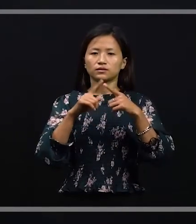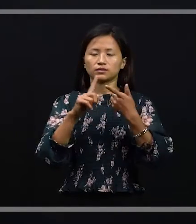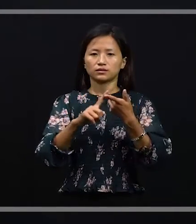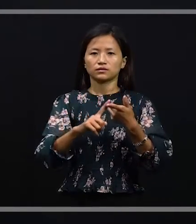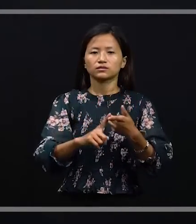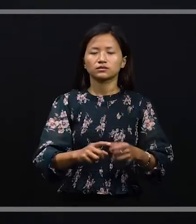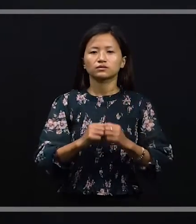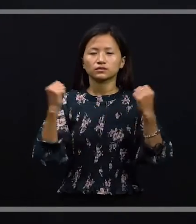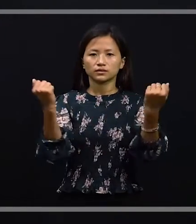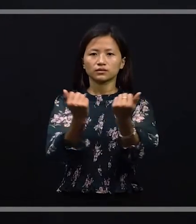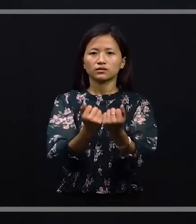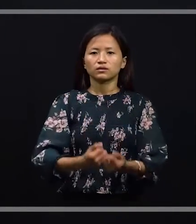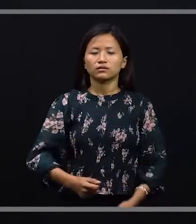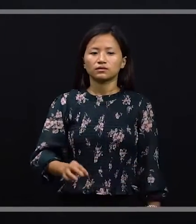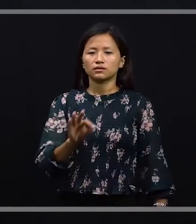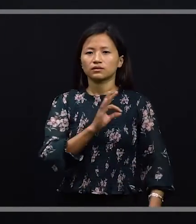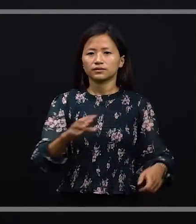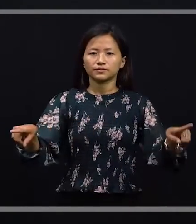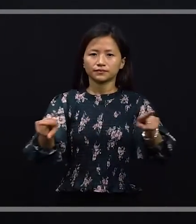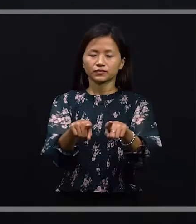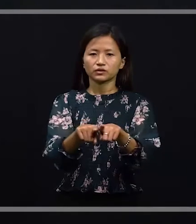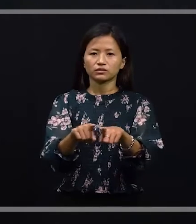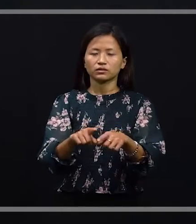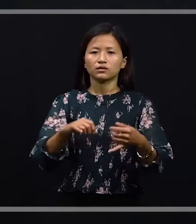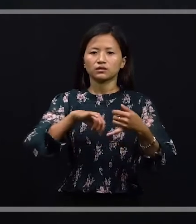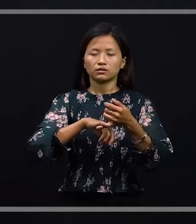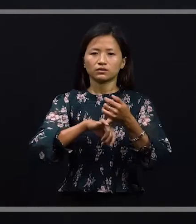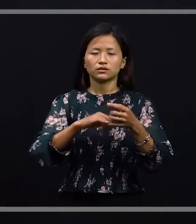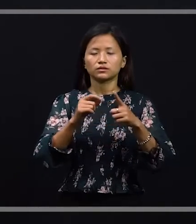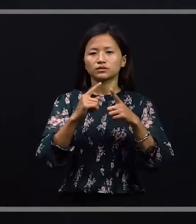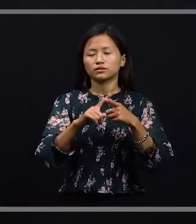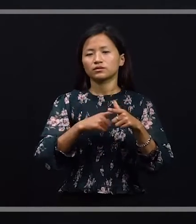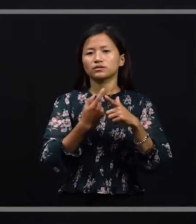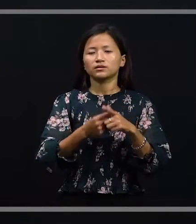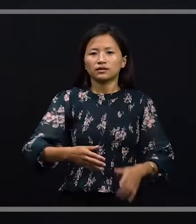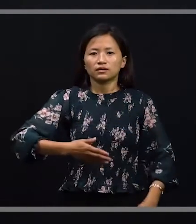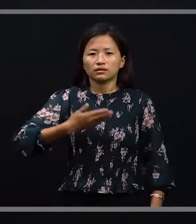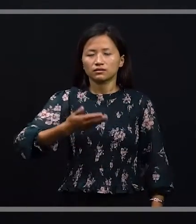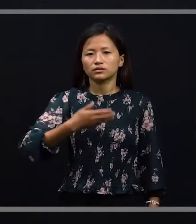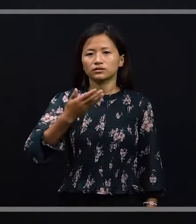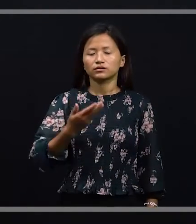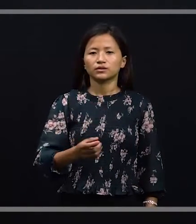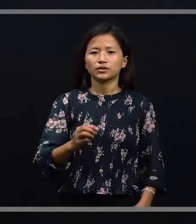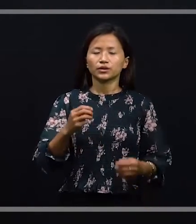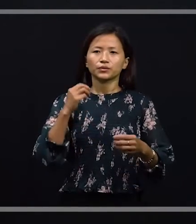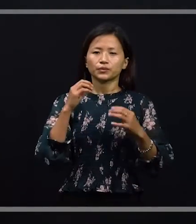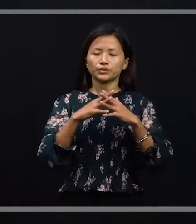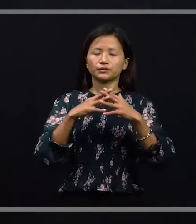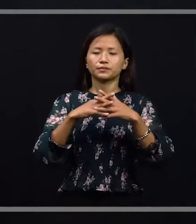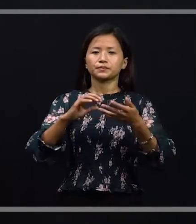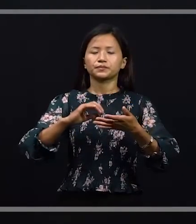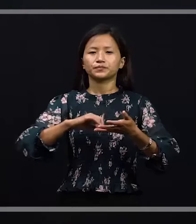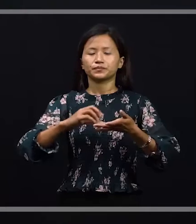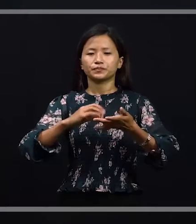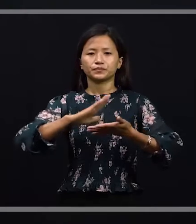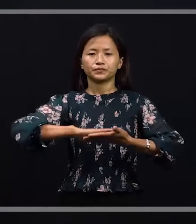people, they were totally against the caste system, and they decided to come forward and take some steps in order to improve